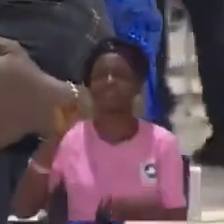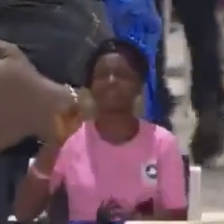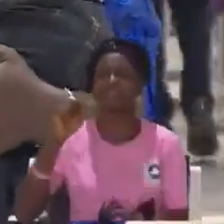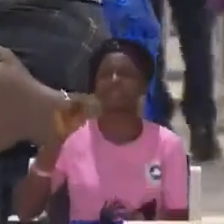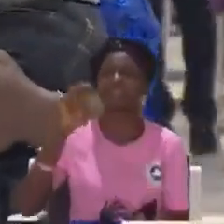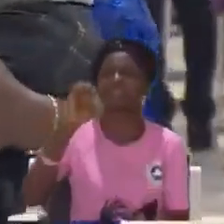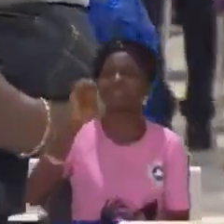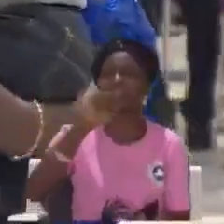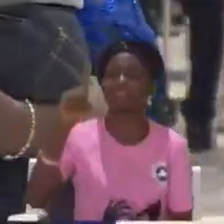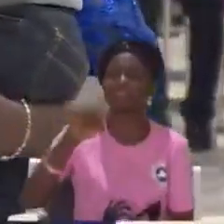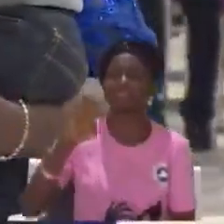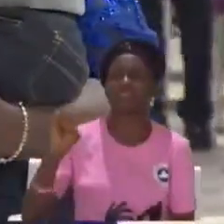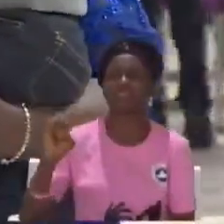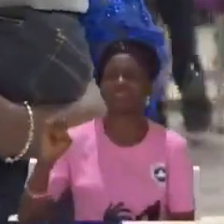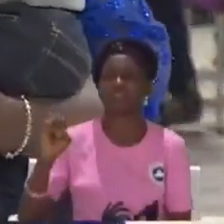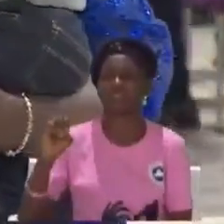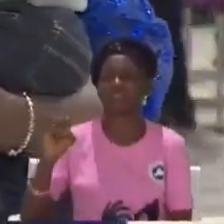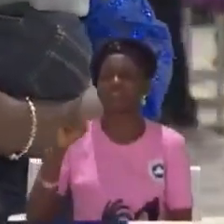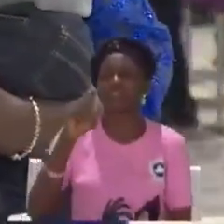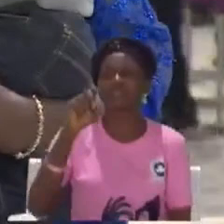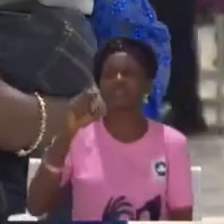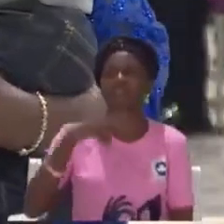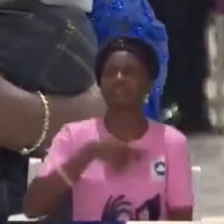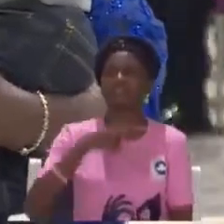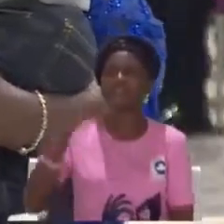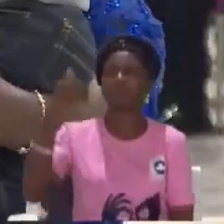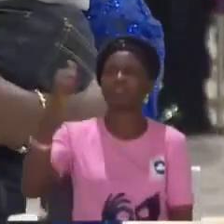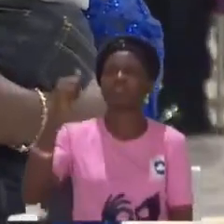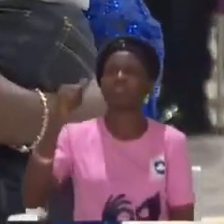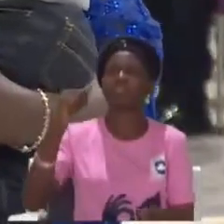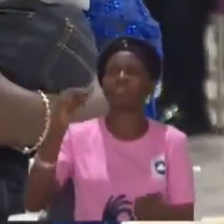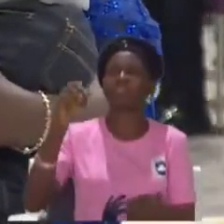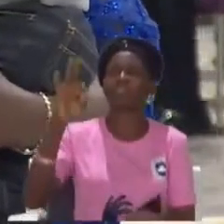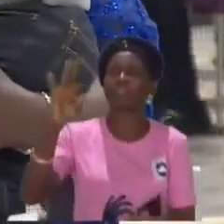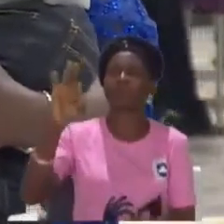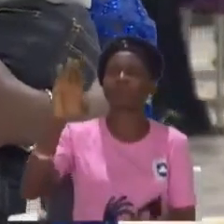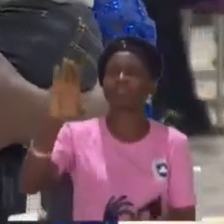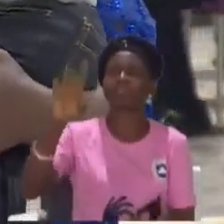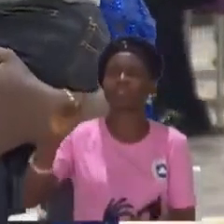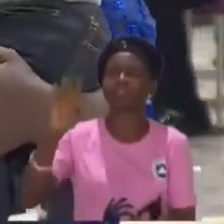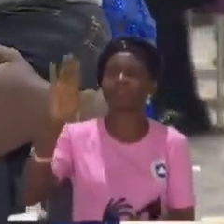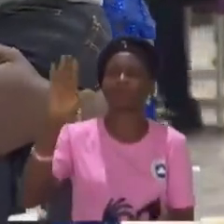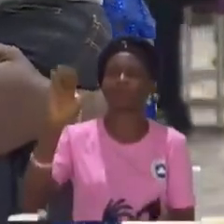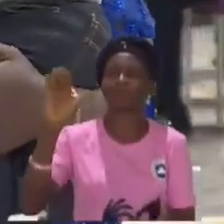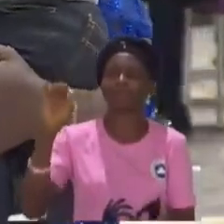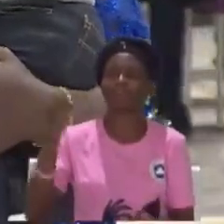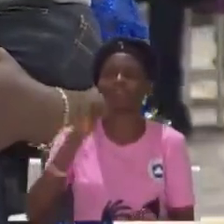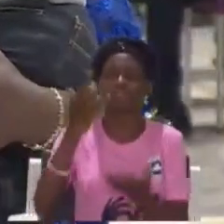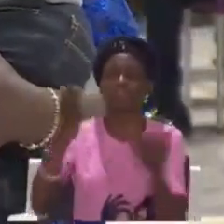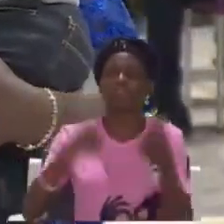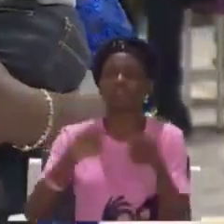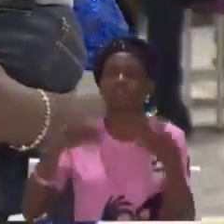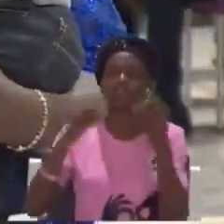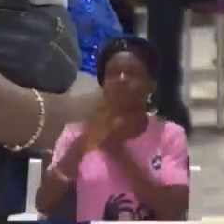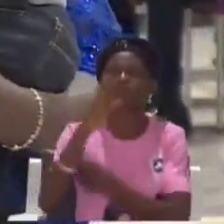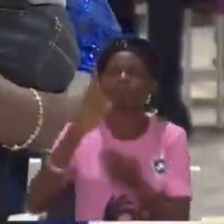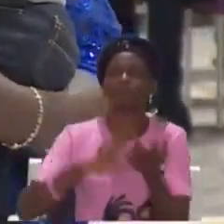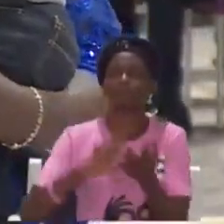Eze, Region 10, Abuja, FCT 15. We are here to give God the